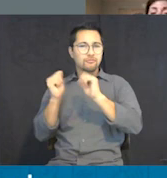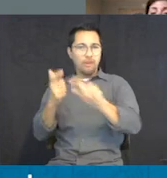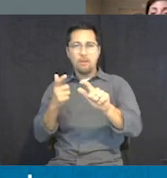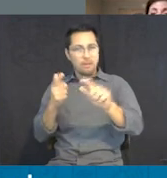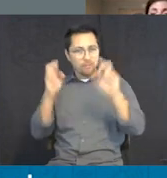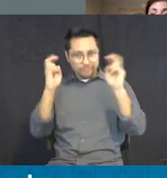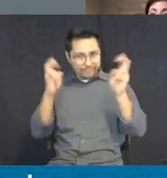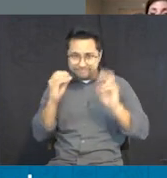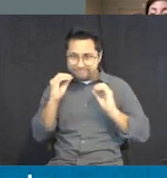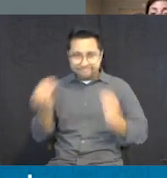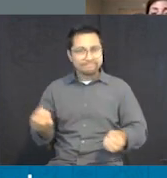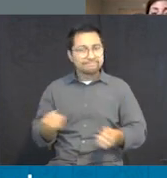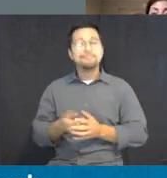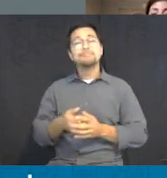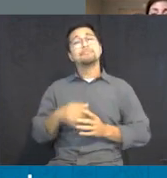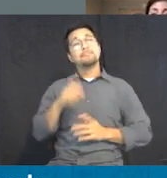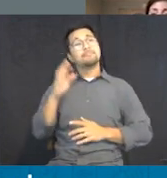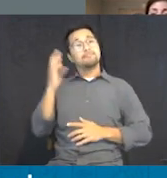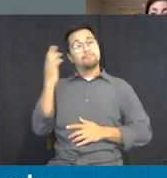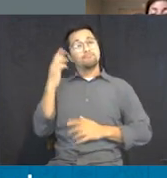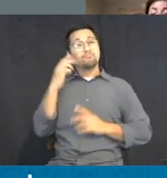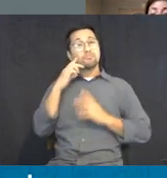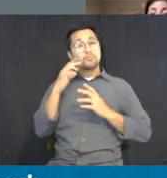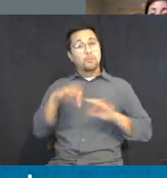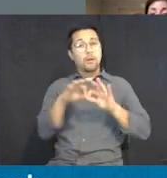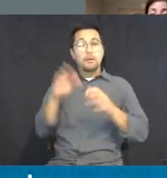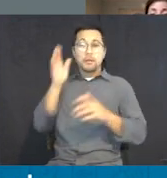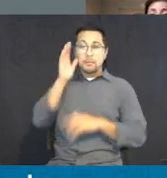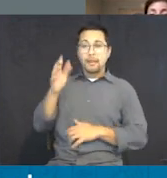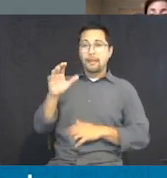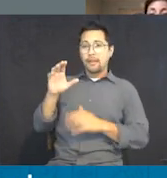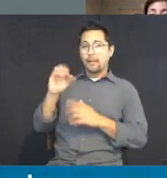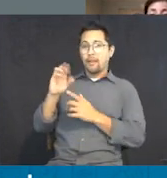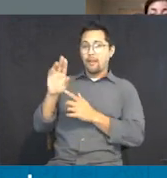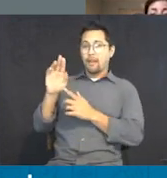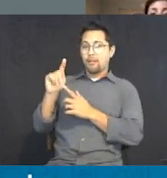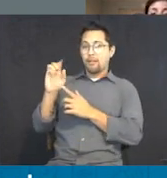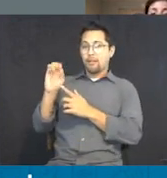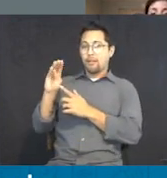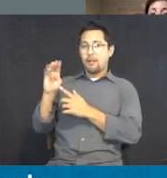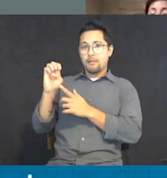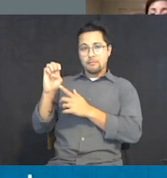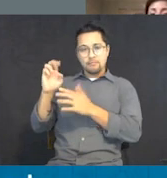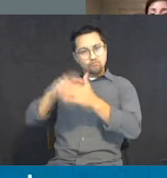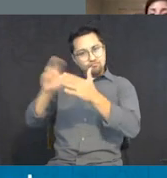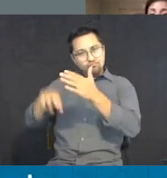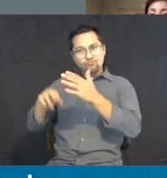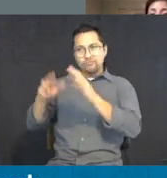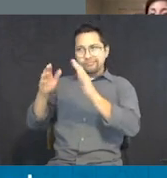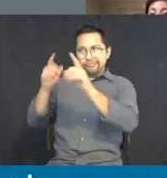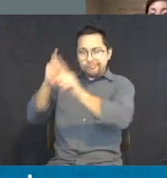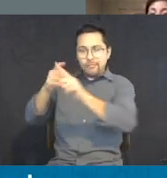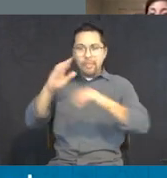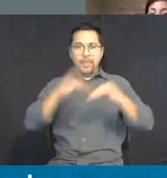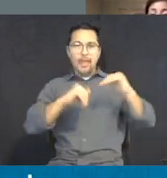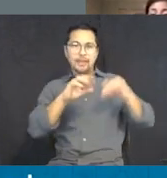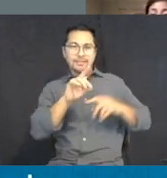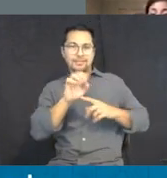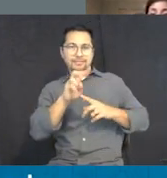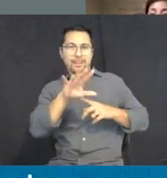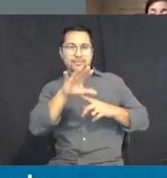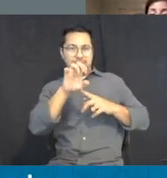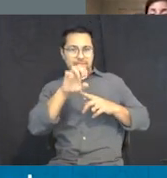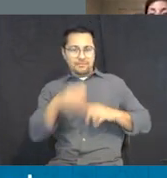What are those concerns? What are those preferences? What are those desires and goals? And then building a system of technology around them